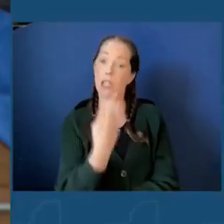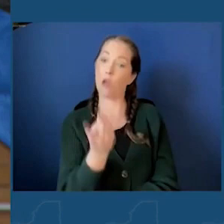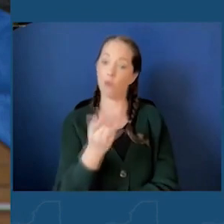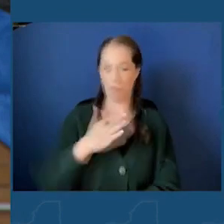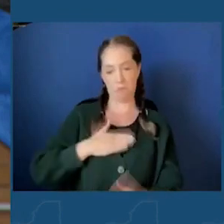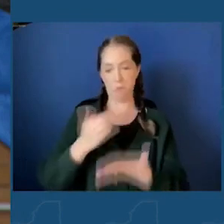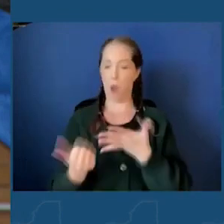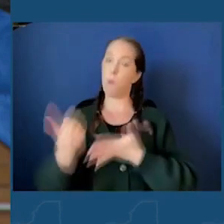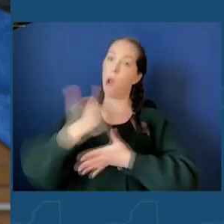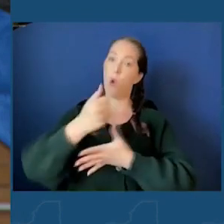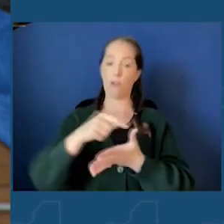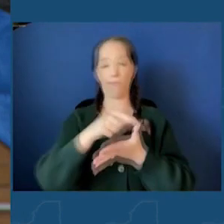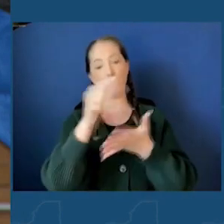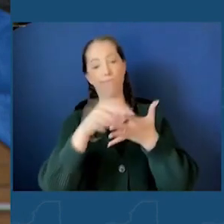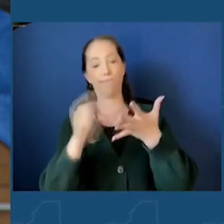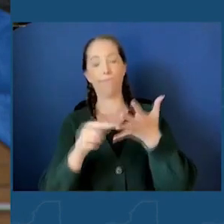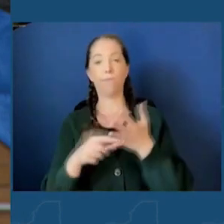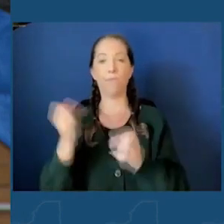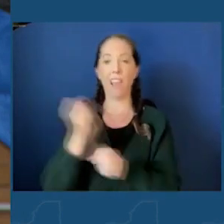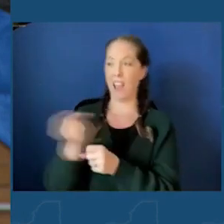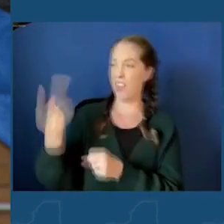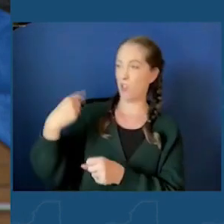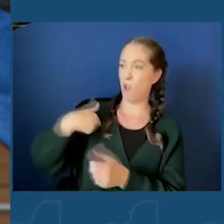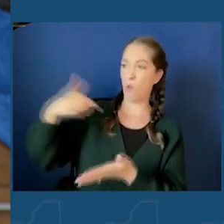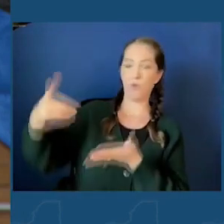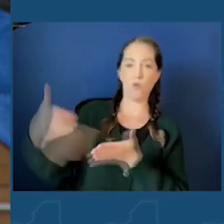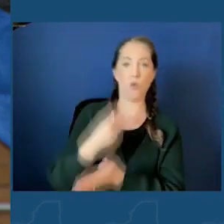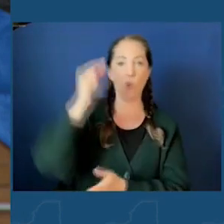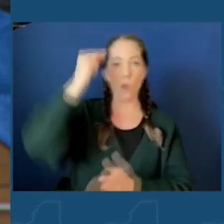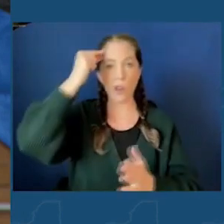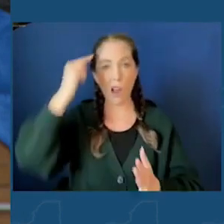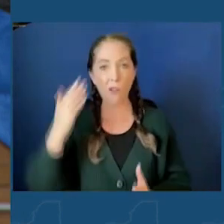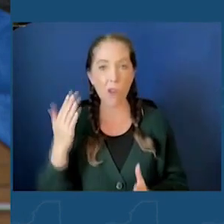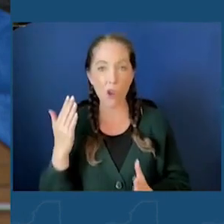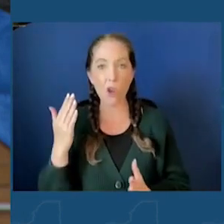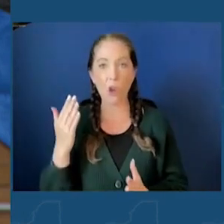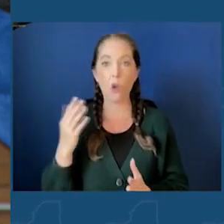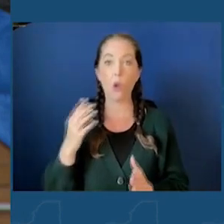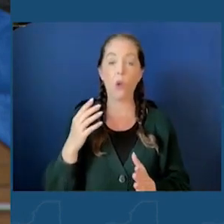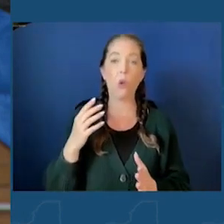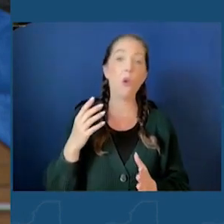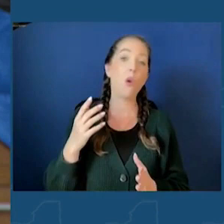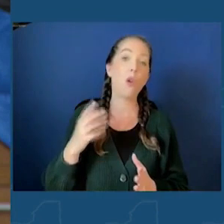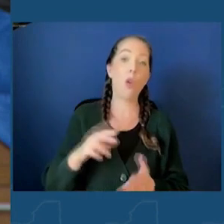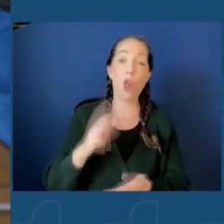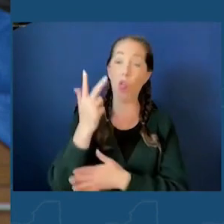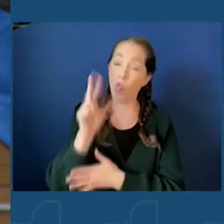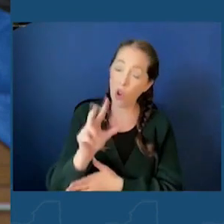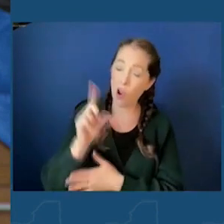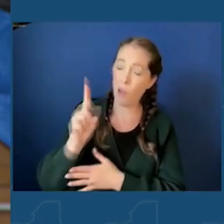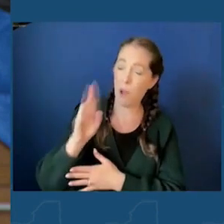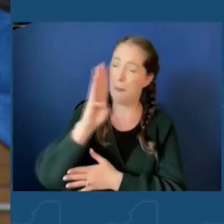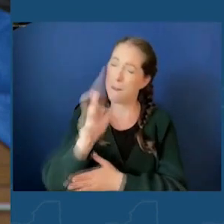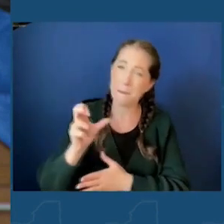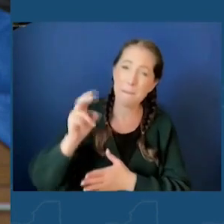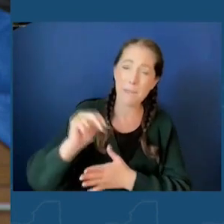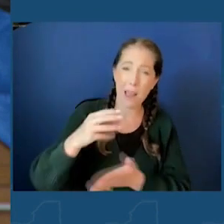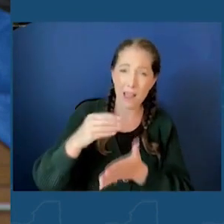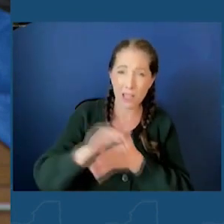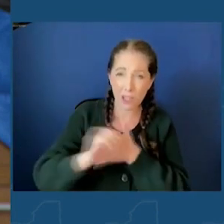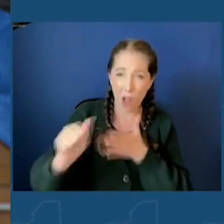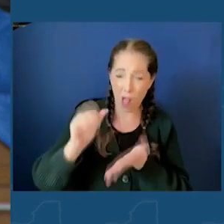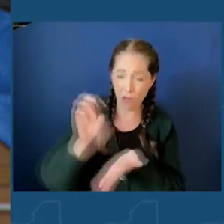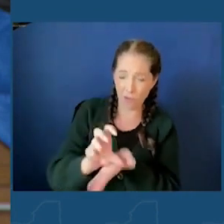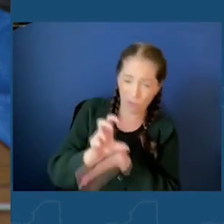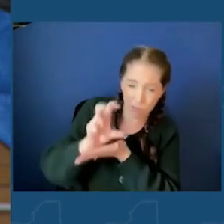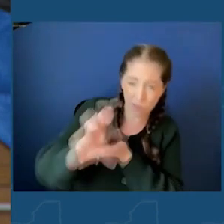Last year, as a brand new governor, we broke all records with $31 billion in school aid, the most ever. And I